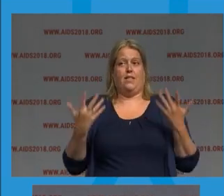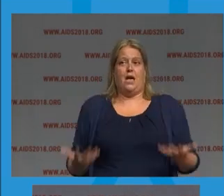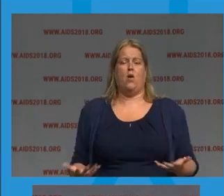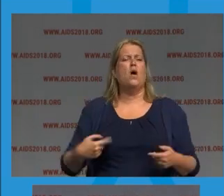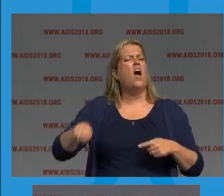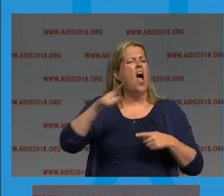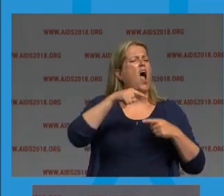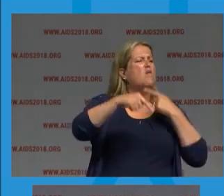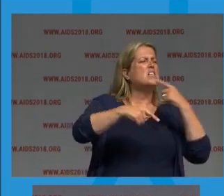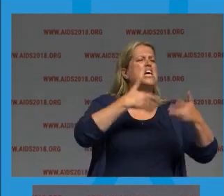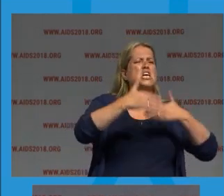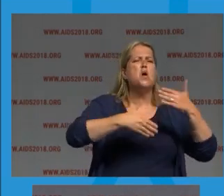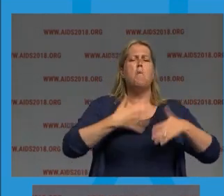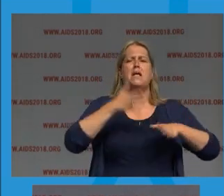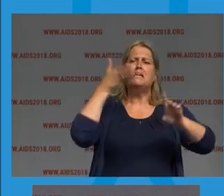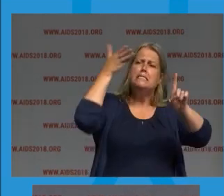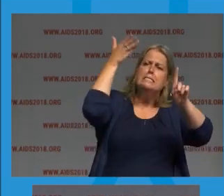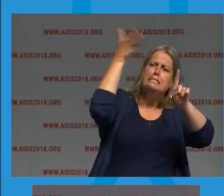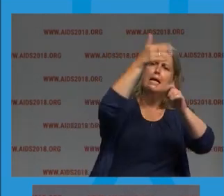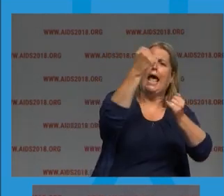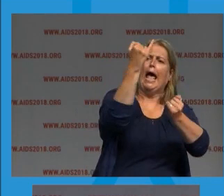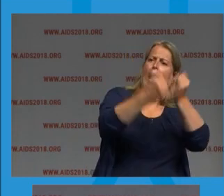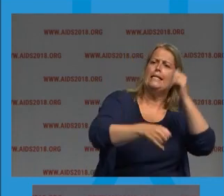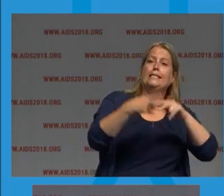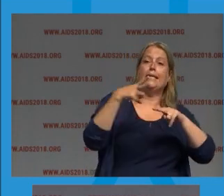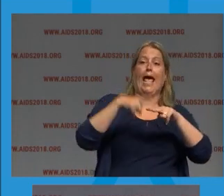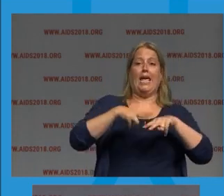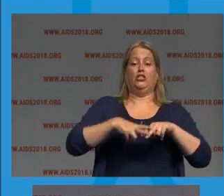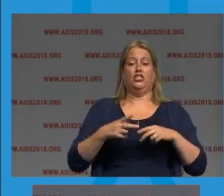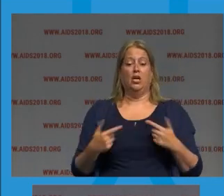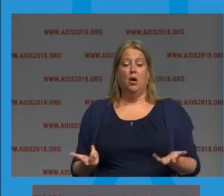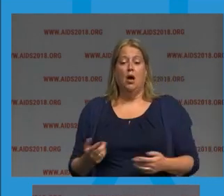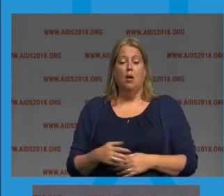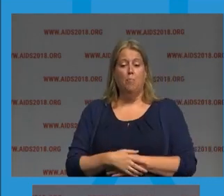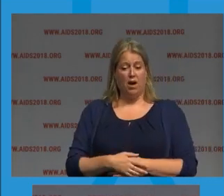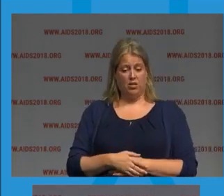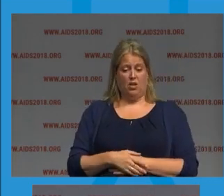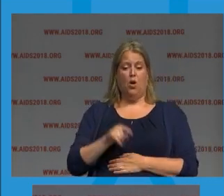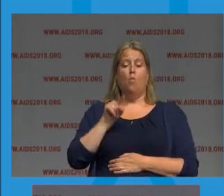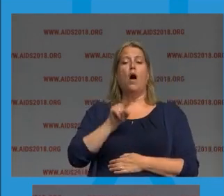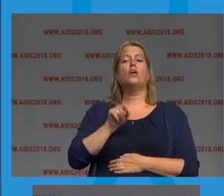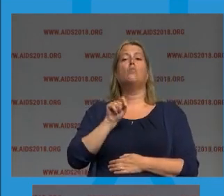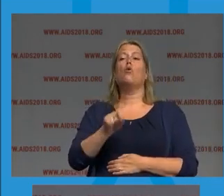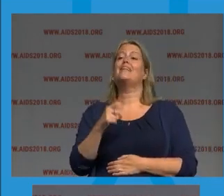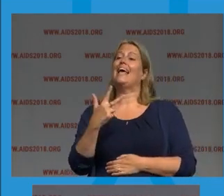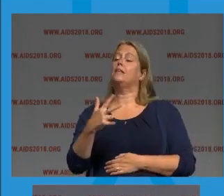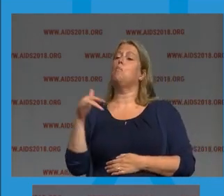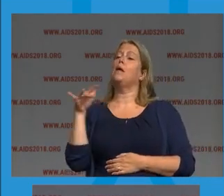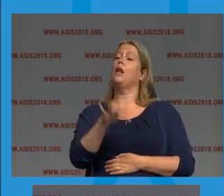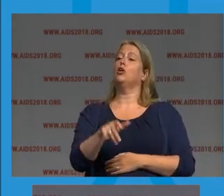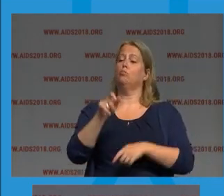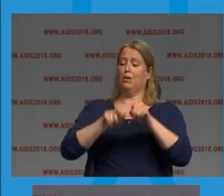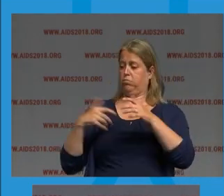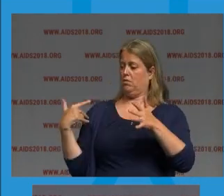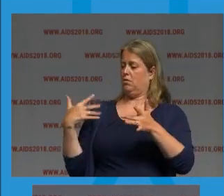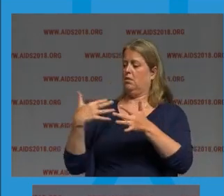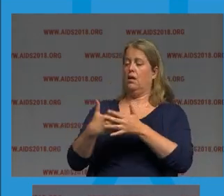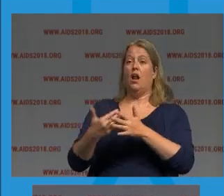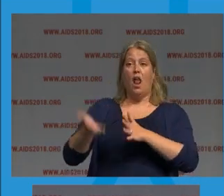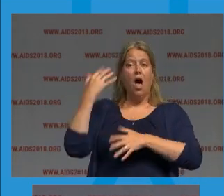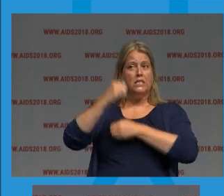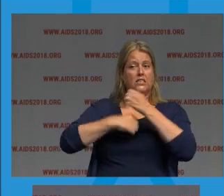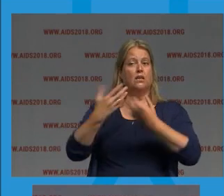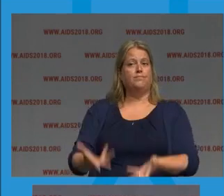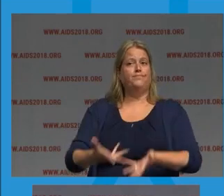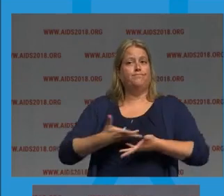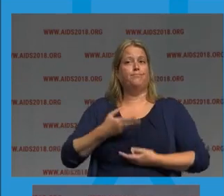AIDS and moving towards that, there were 1.8 million people who acquired HIV, or estimated to have acquired HIV in the last year. But I think due